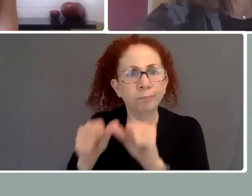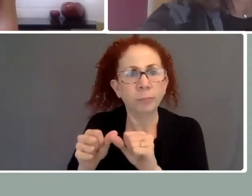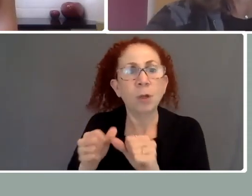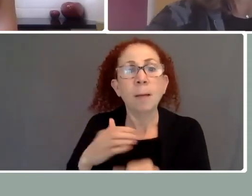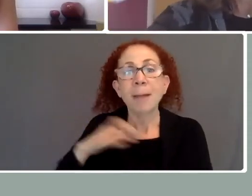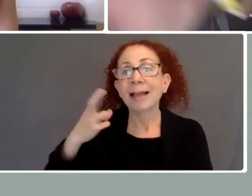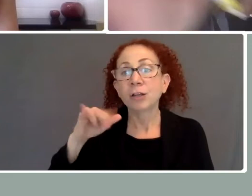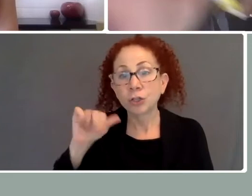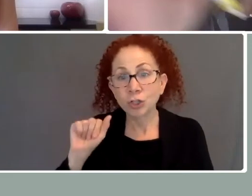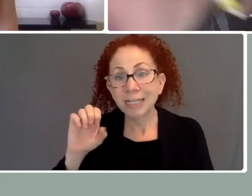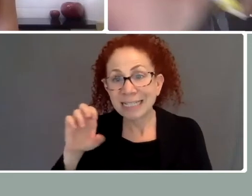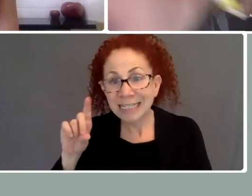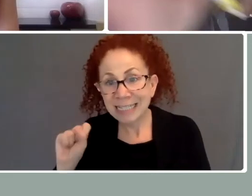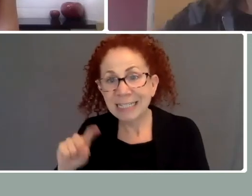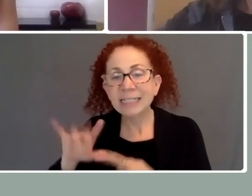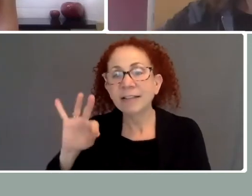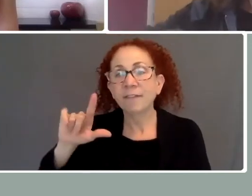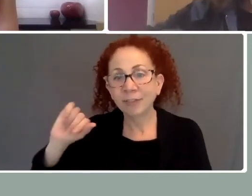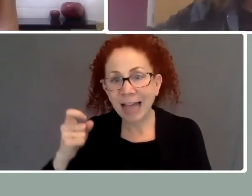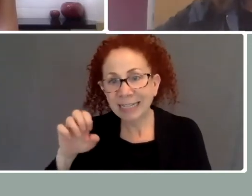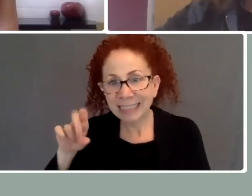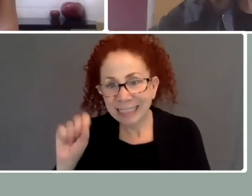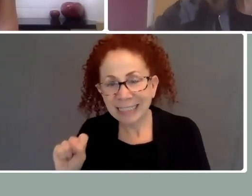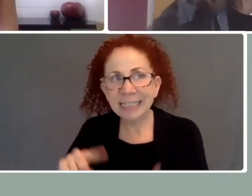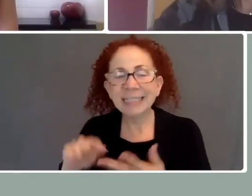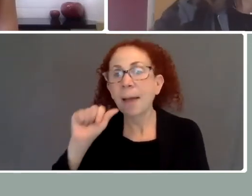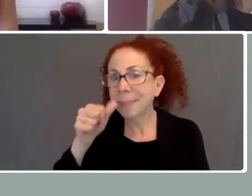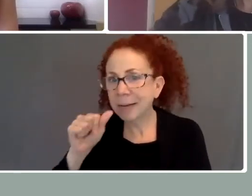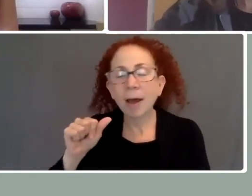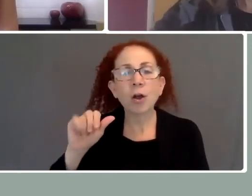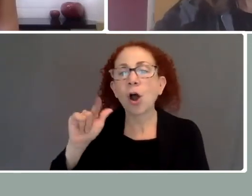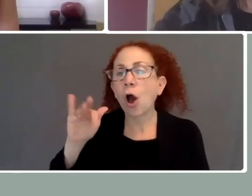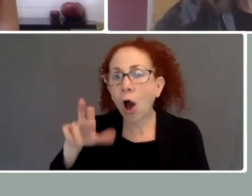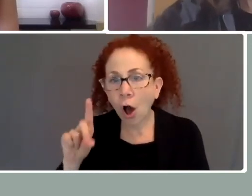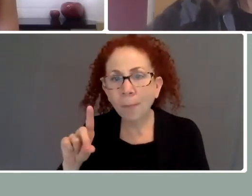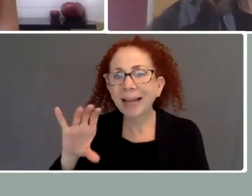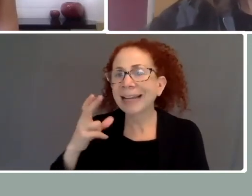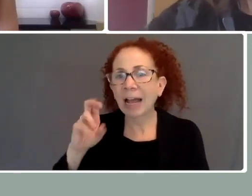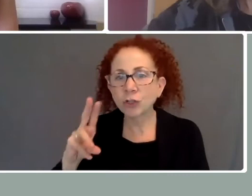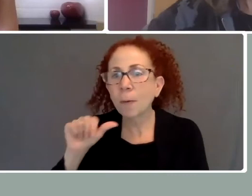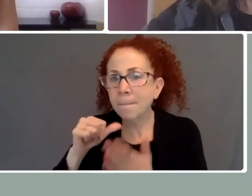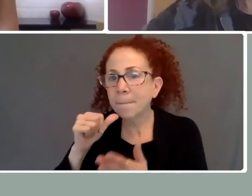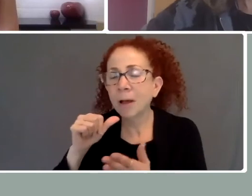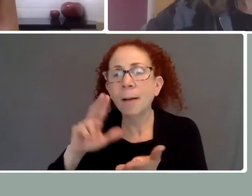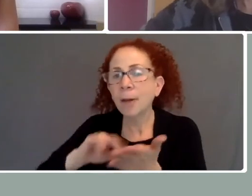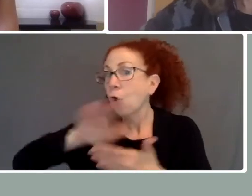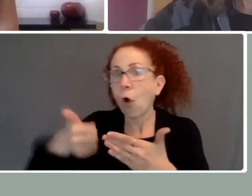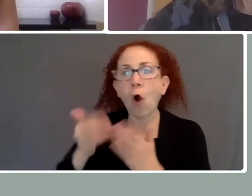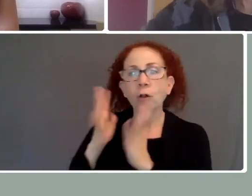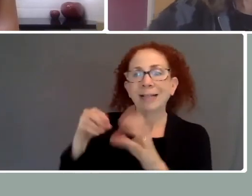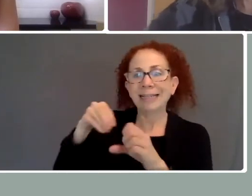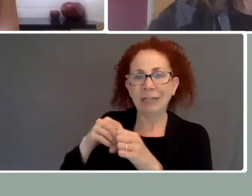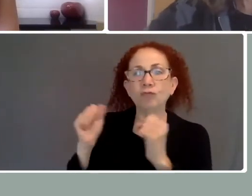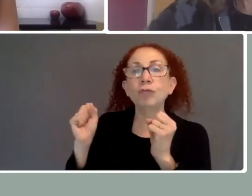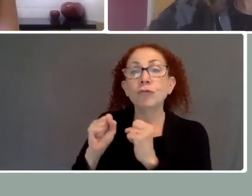my chia seeds and my flax seeds. I keep my peanut butter and almond butter, my cashews. I keep those in the refrigerator once I